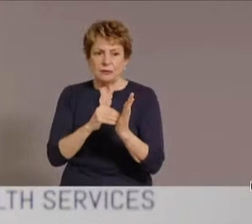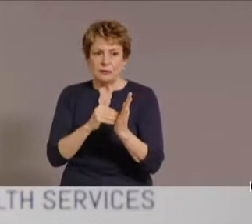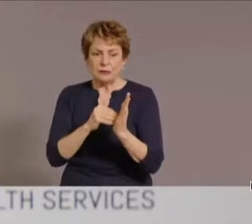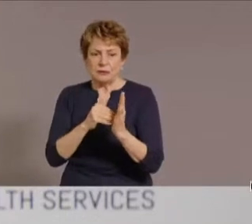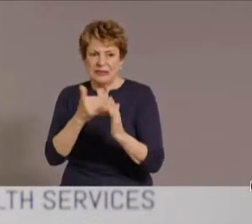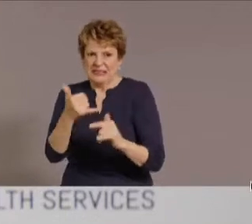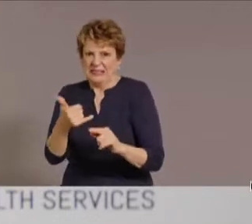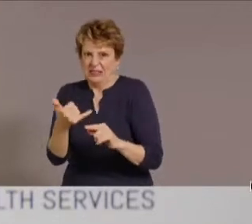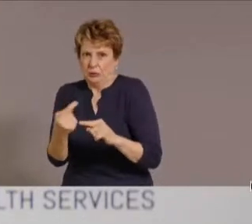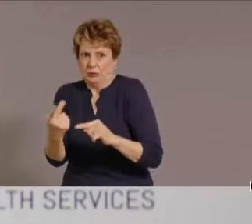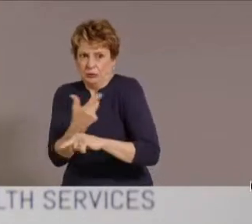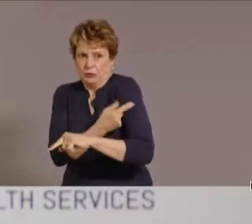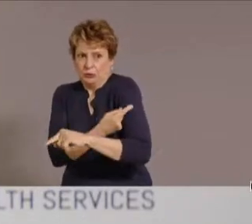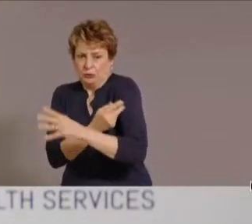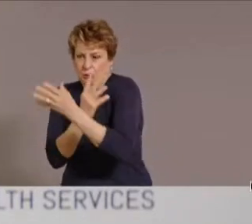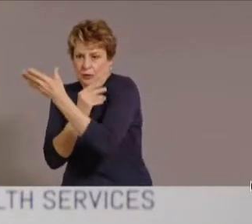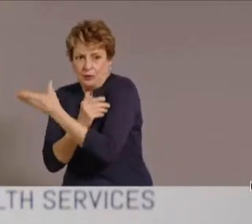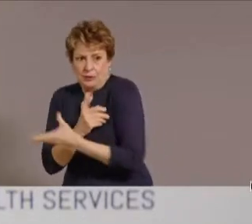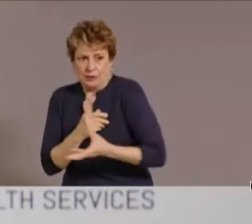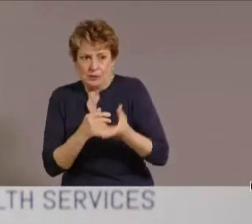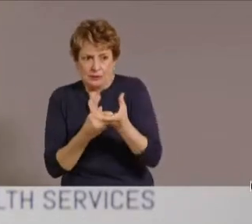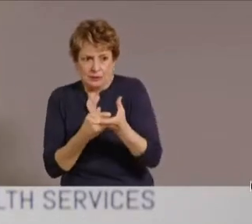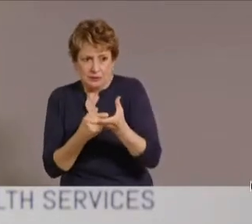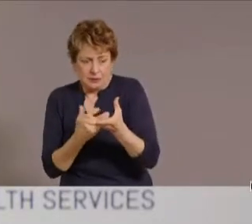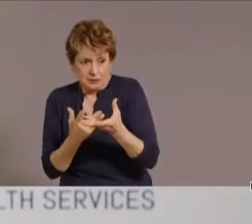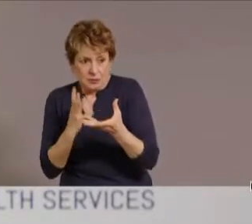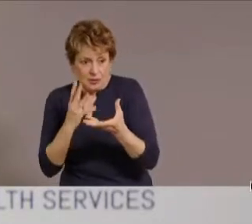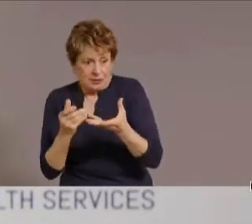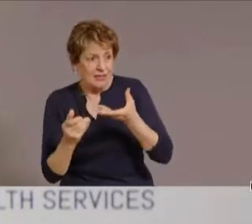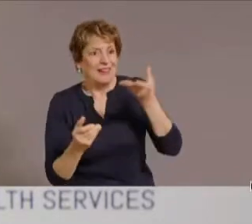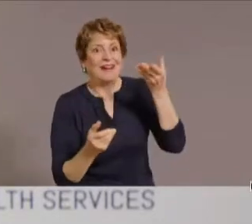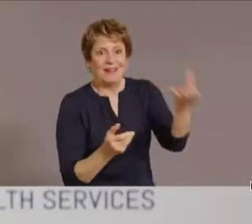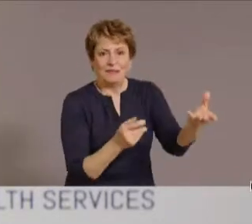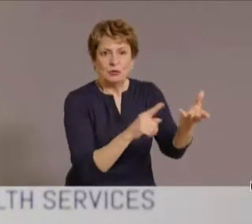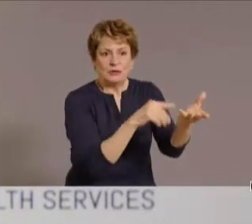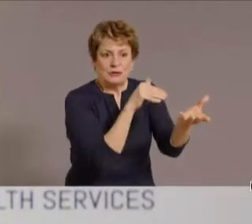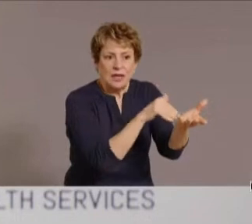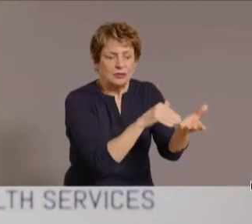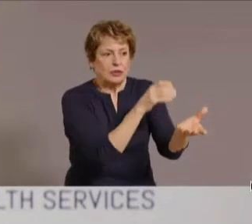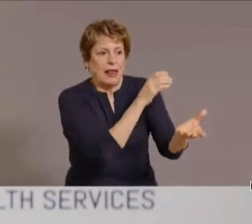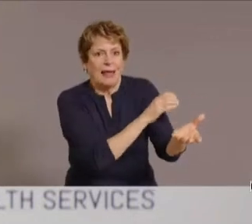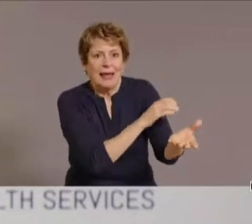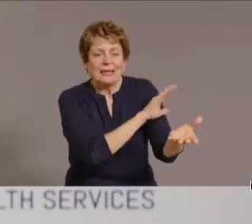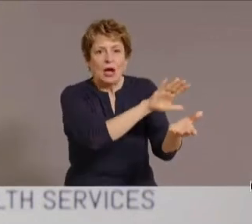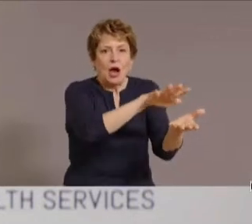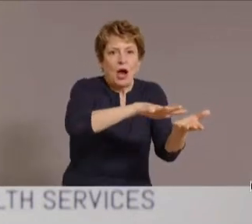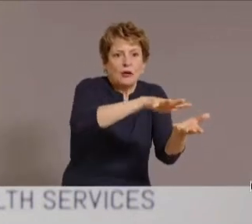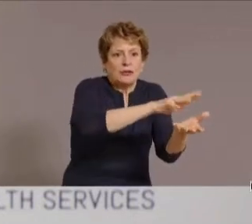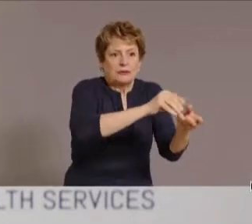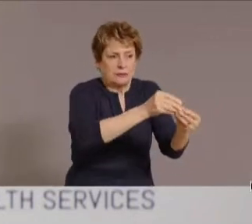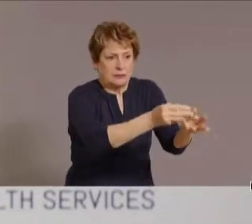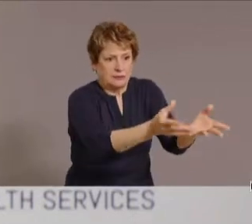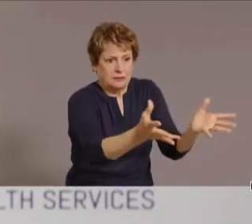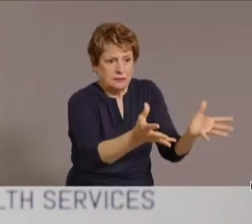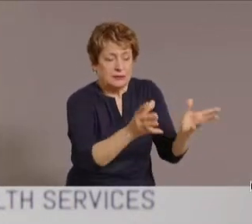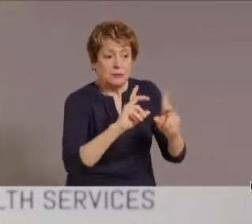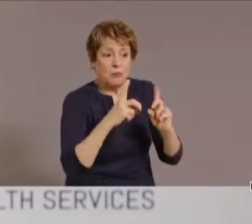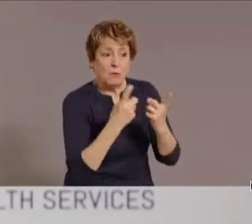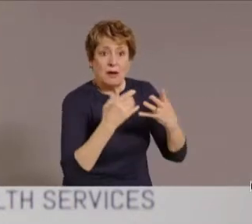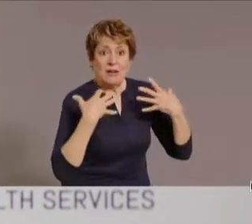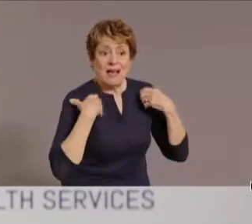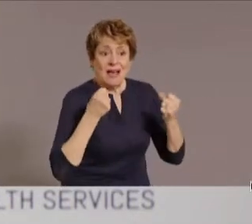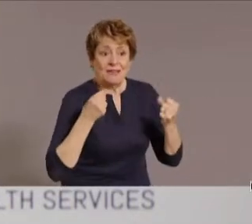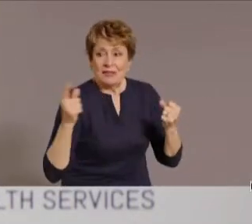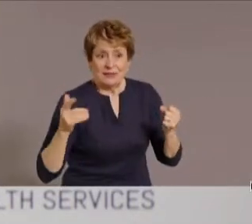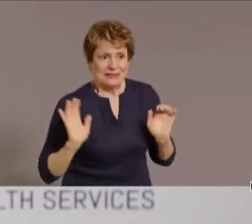we'll keep adding to that. And hopefully also, I think one important message and an ask from the department, you know, to encourage